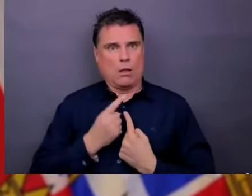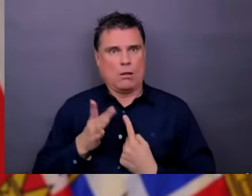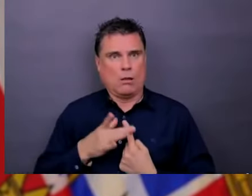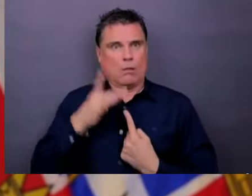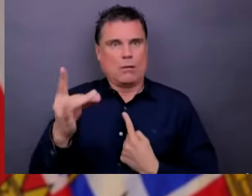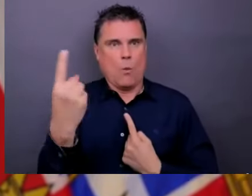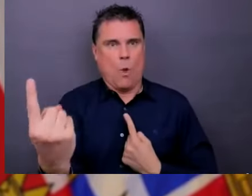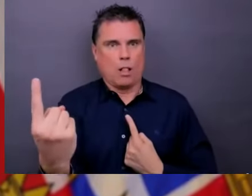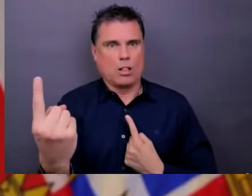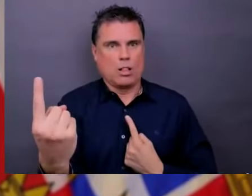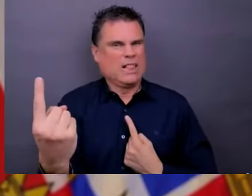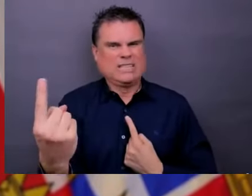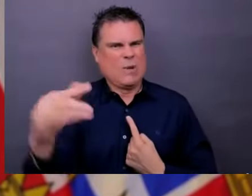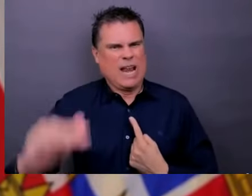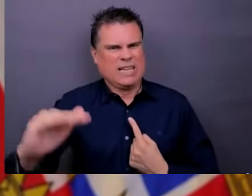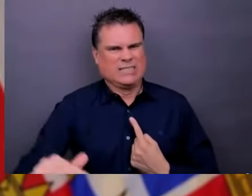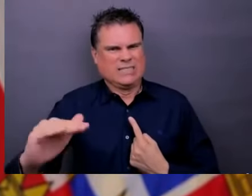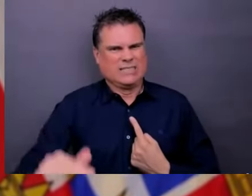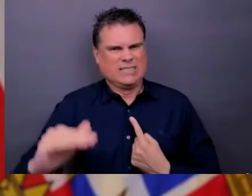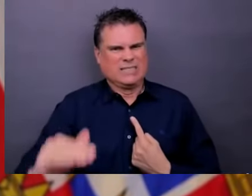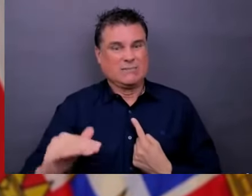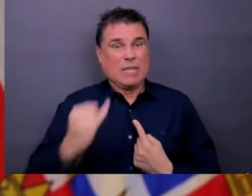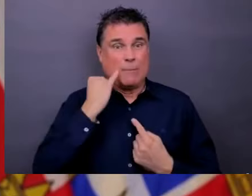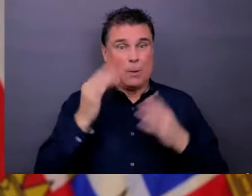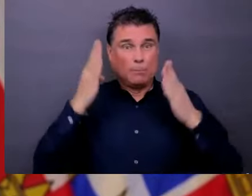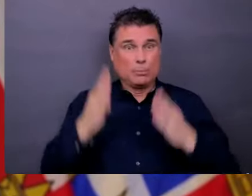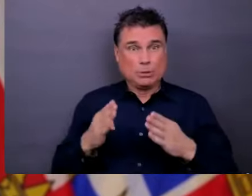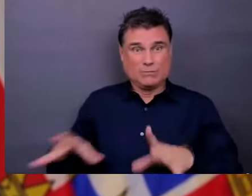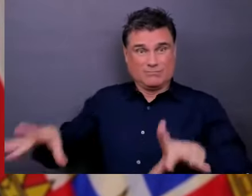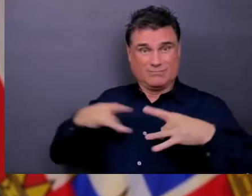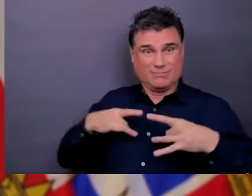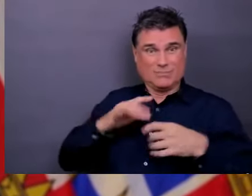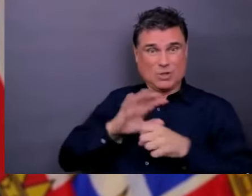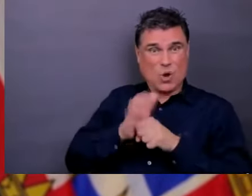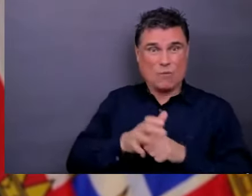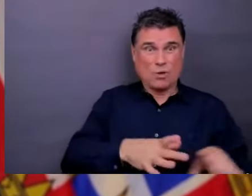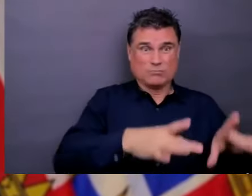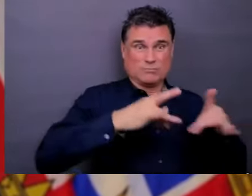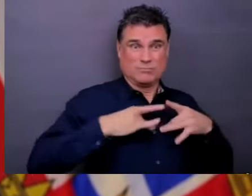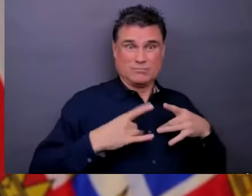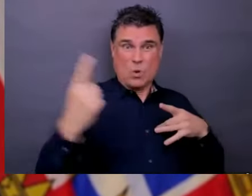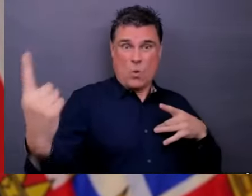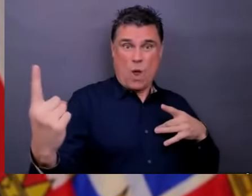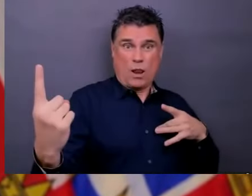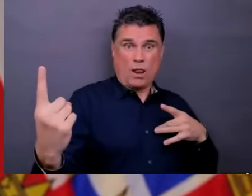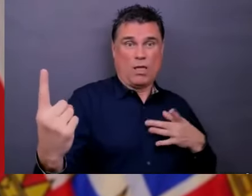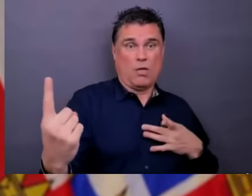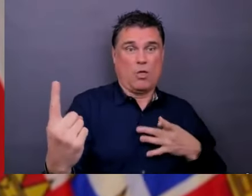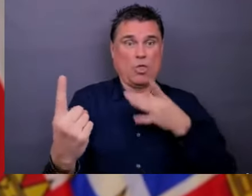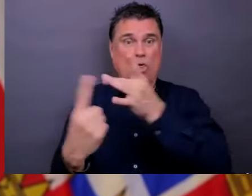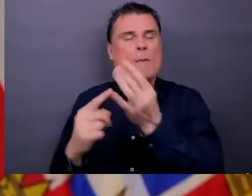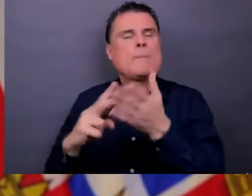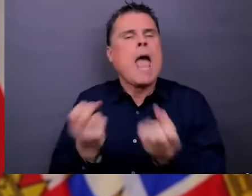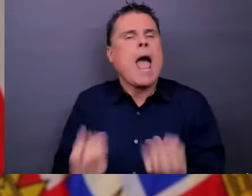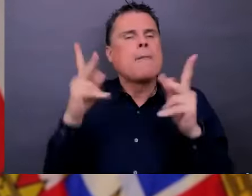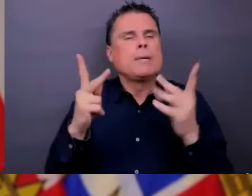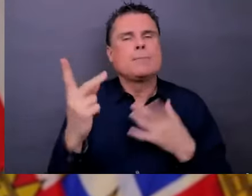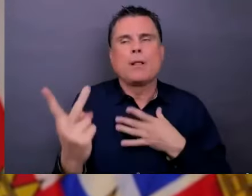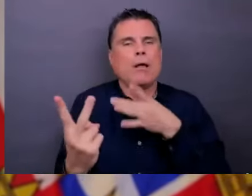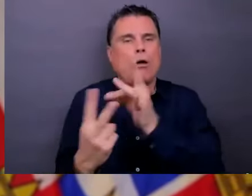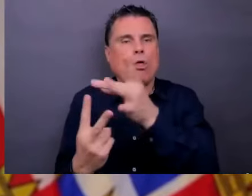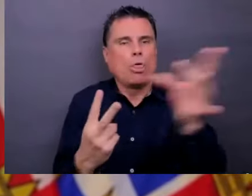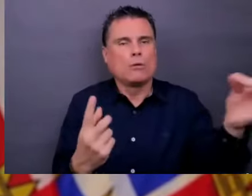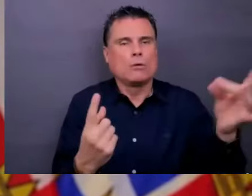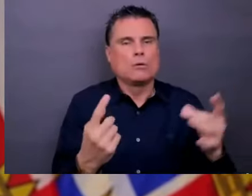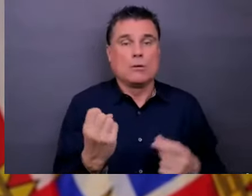on average, is a single case transmitting to. And if it's above one, we know that that means growth can happen very quickly.